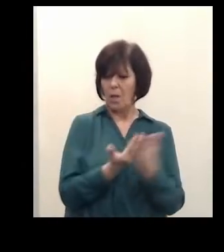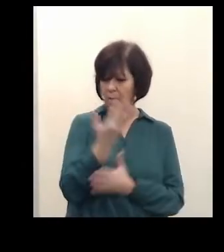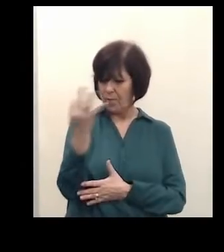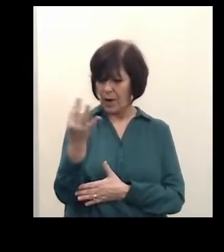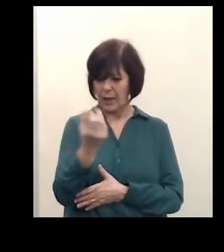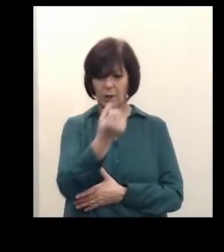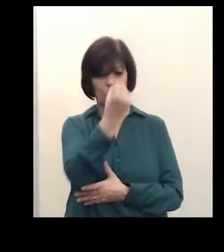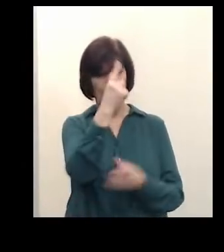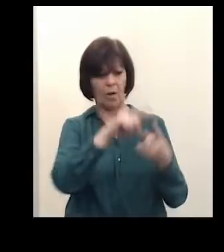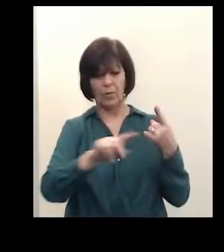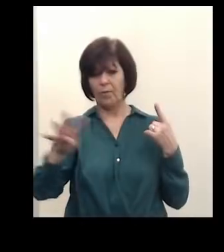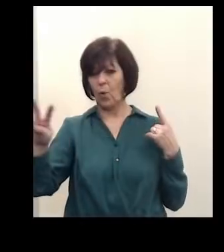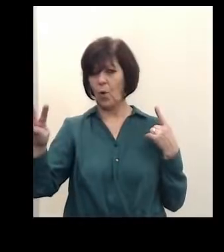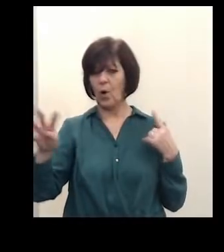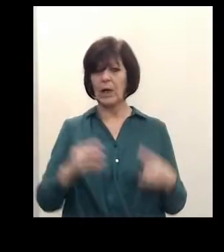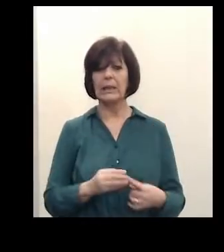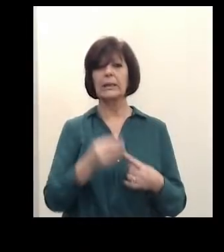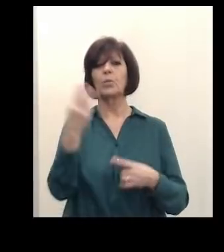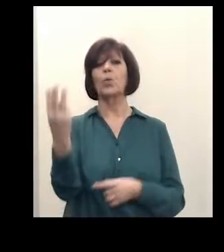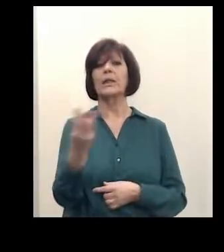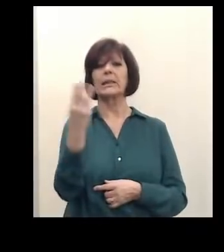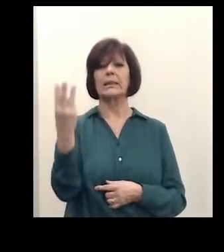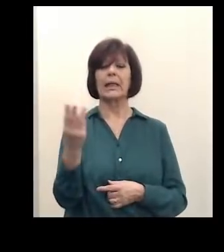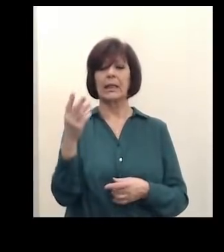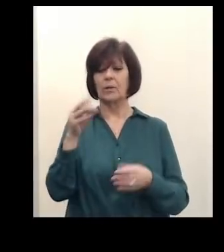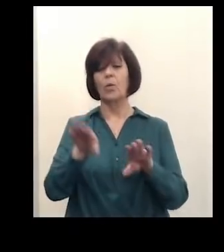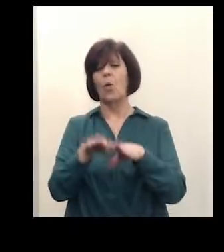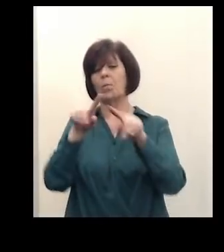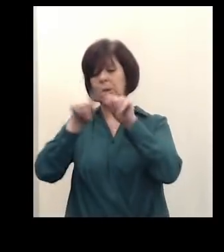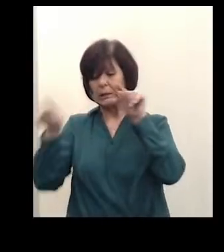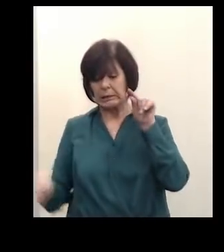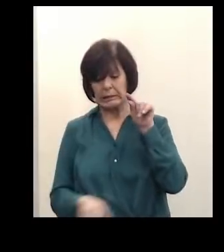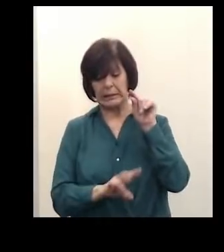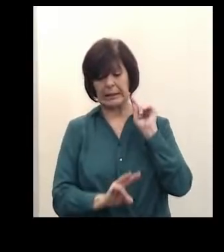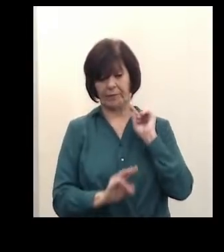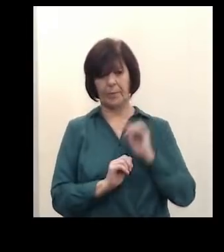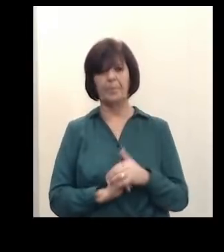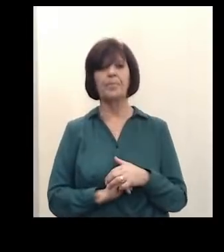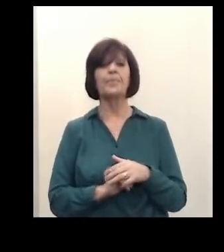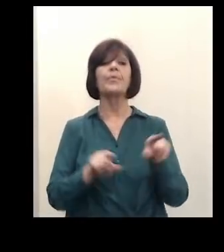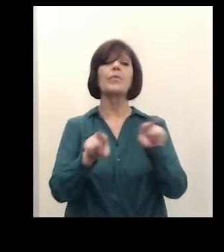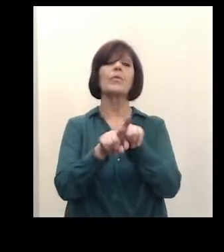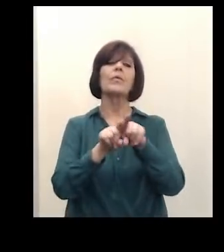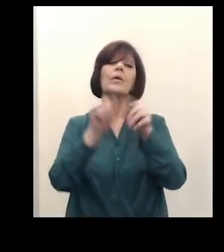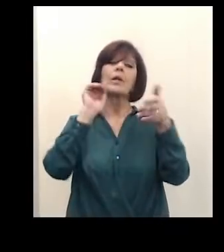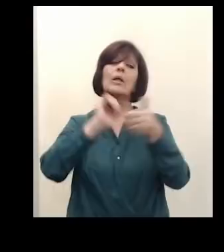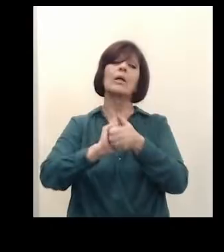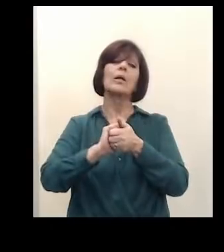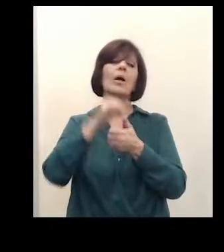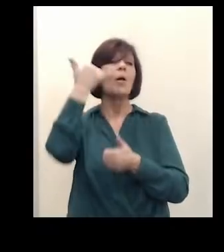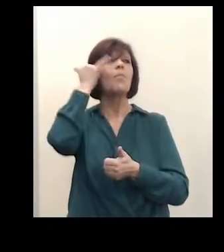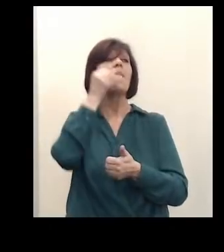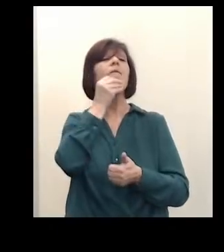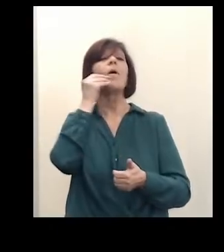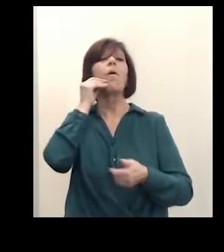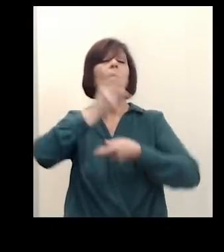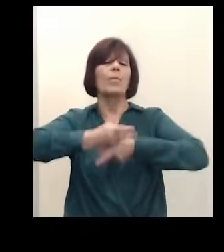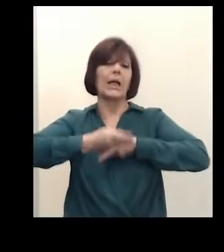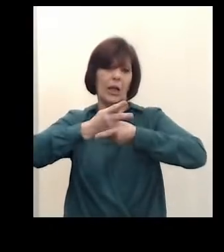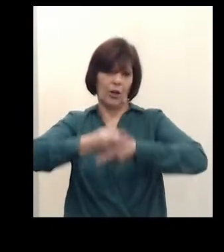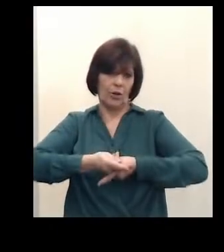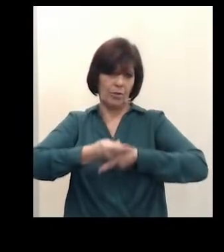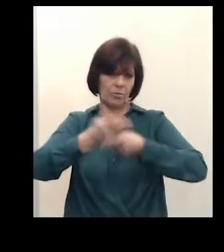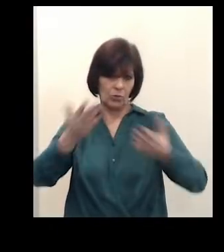to 4, except on Wednesdays we're open till 7 p.m. We're also partnering again with Buffalo Home Care to offer brick and